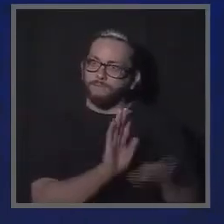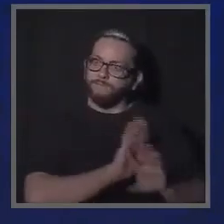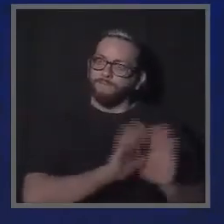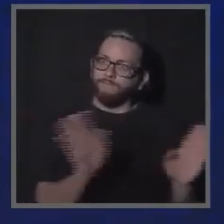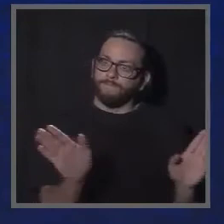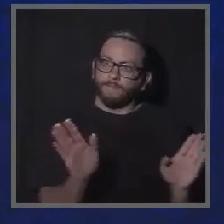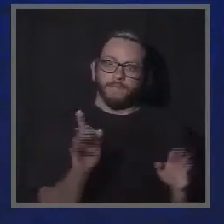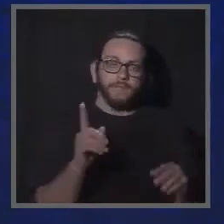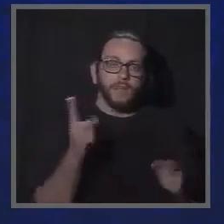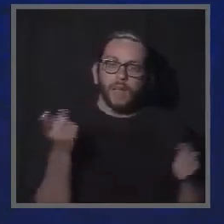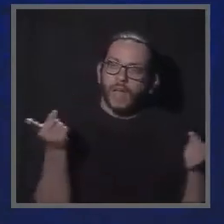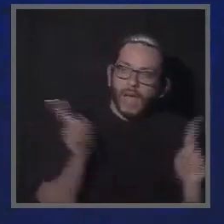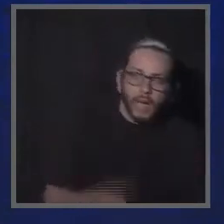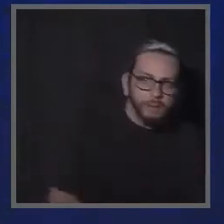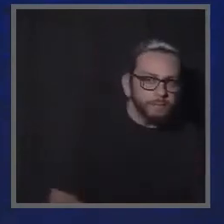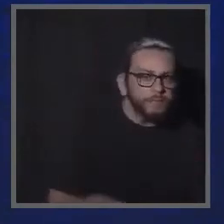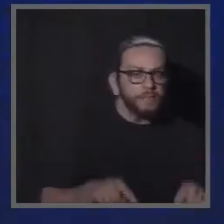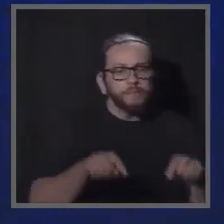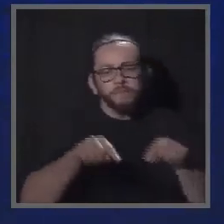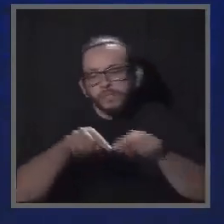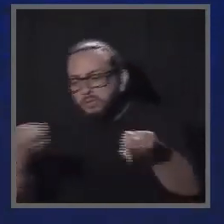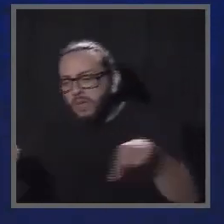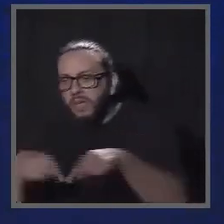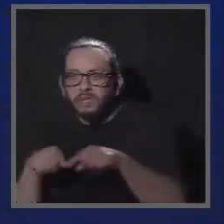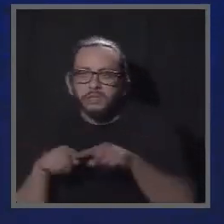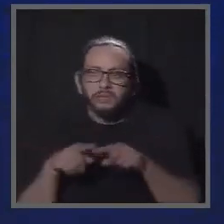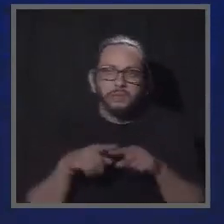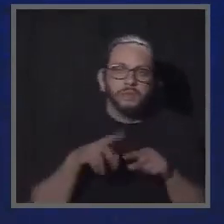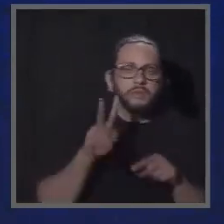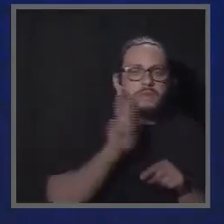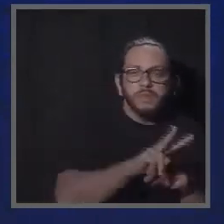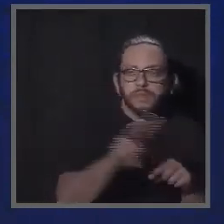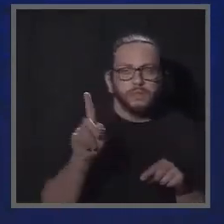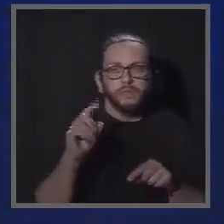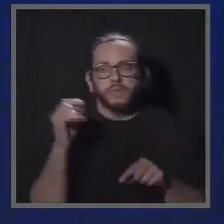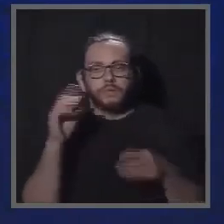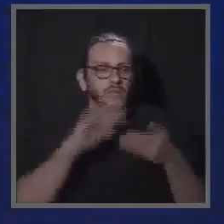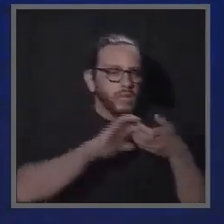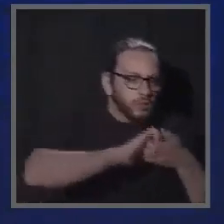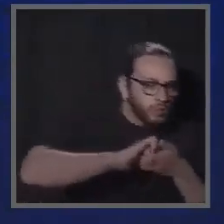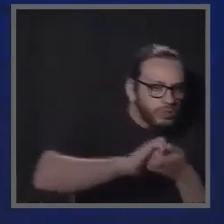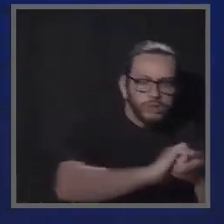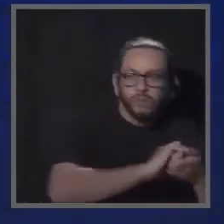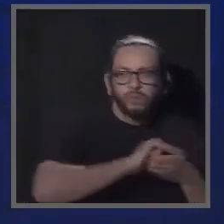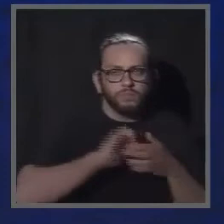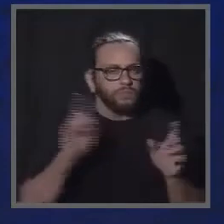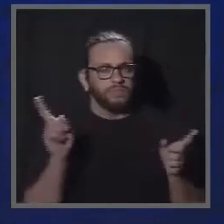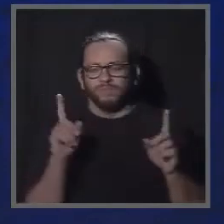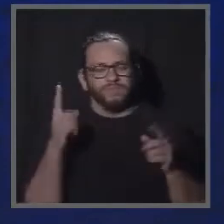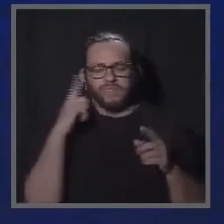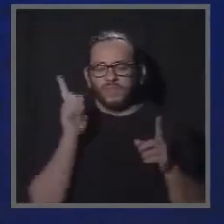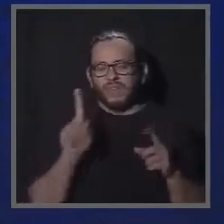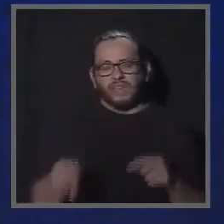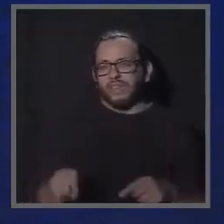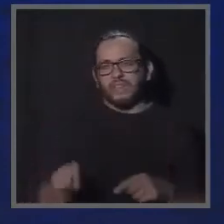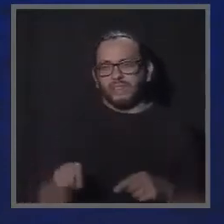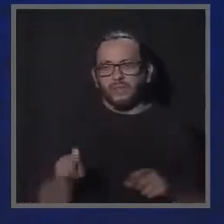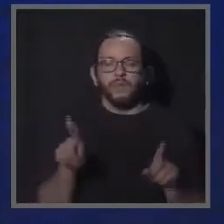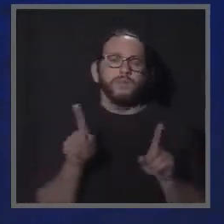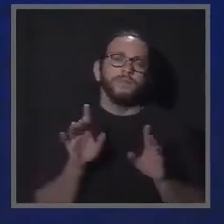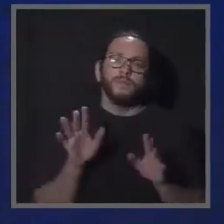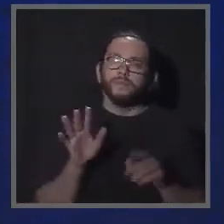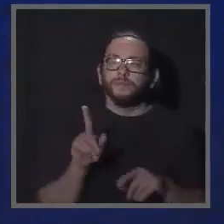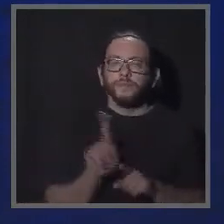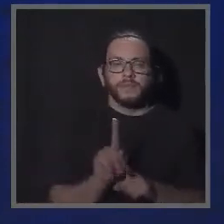necessarily involve a conventional space or a cultural institution. And so I think that this is an